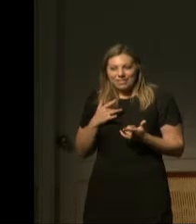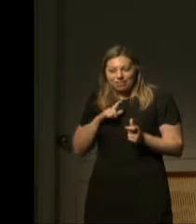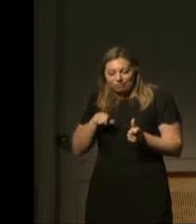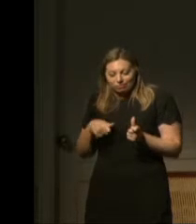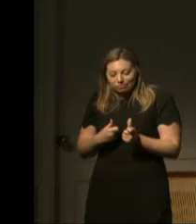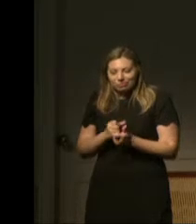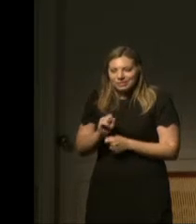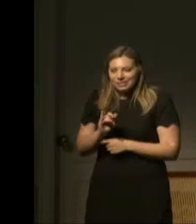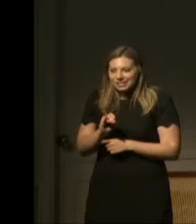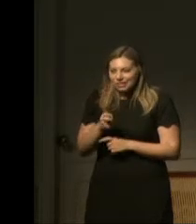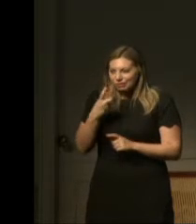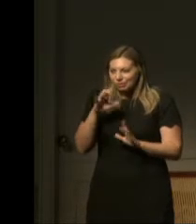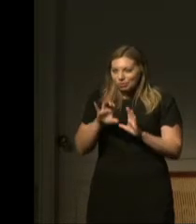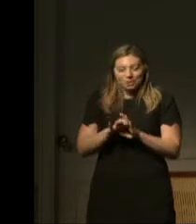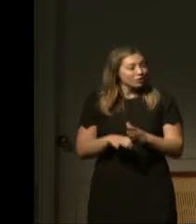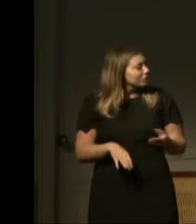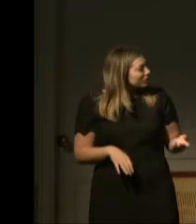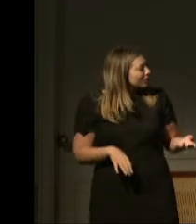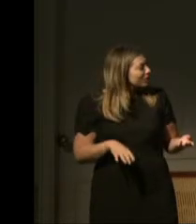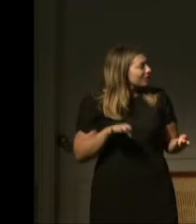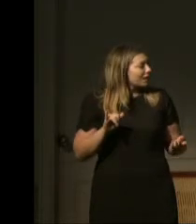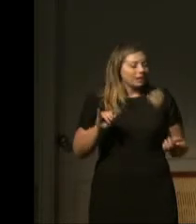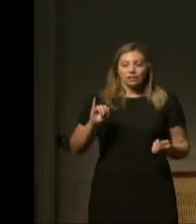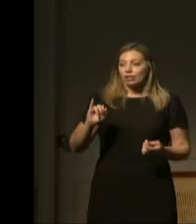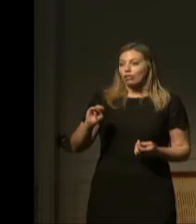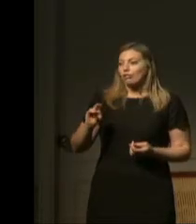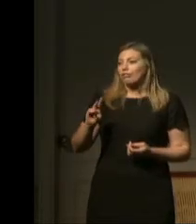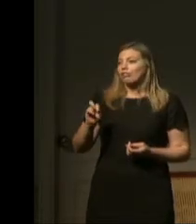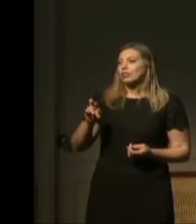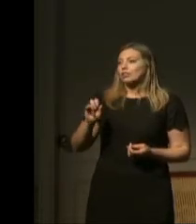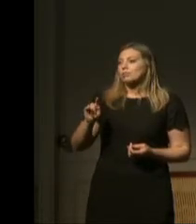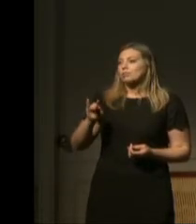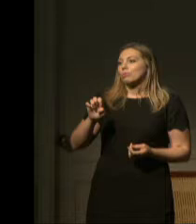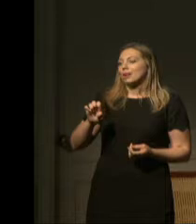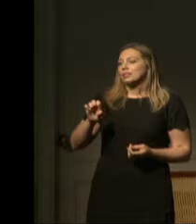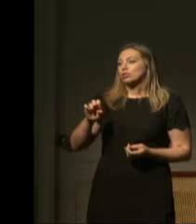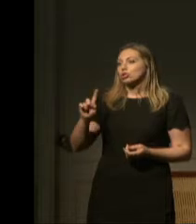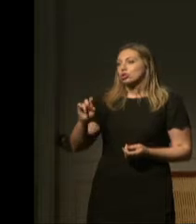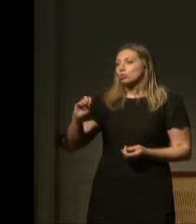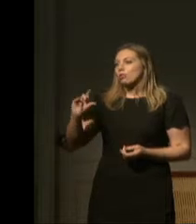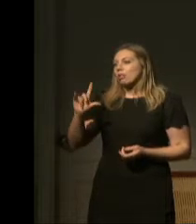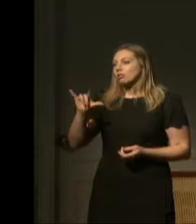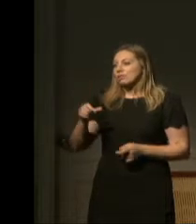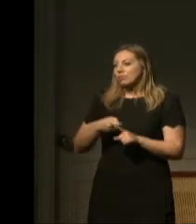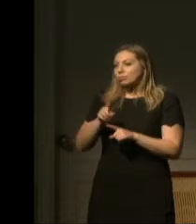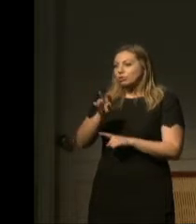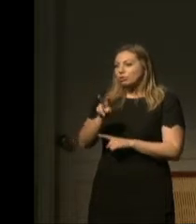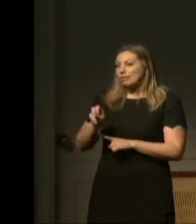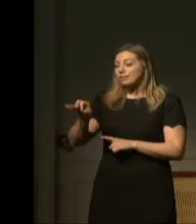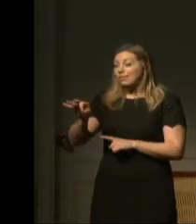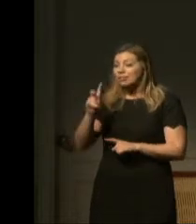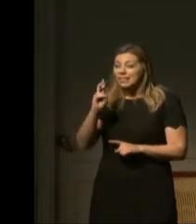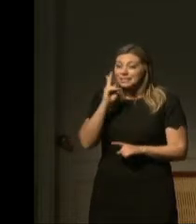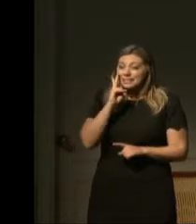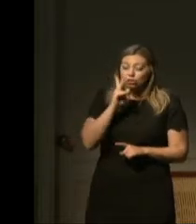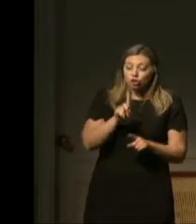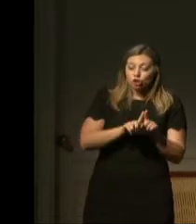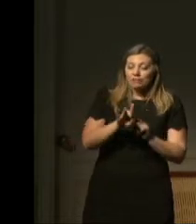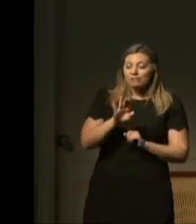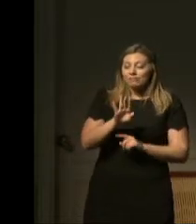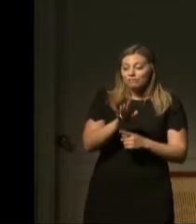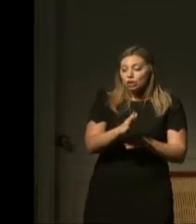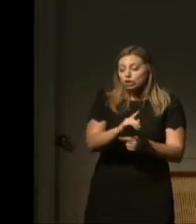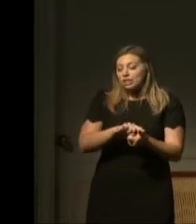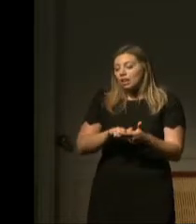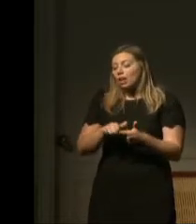these photos. This is Invertebrate Zoology from 2009. You can see the shells, the starfish, the coral, octopus